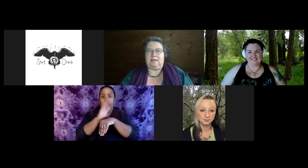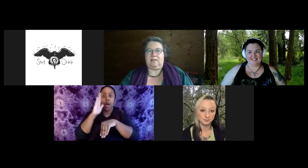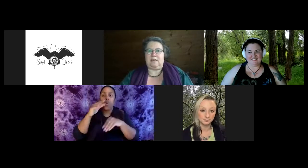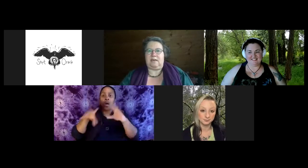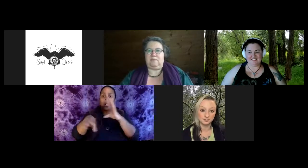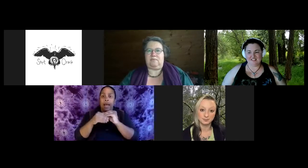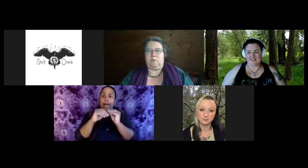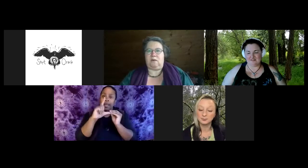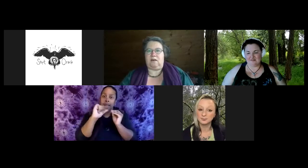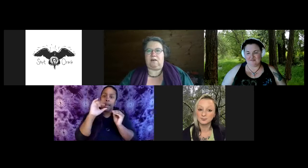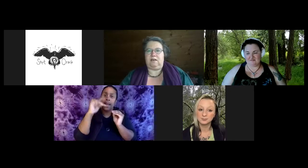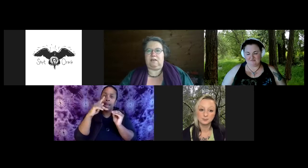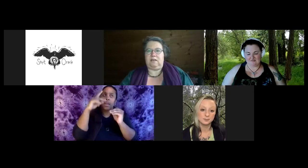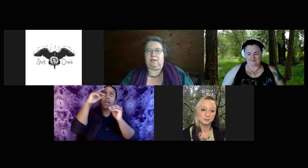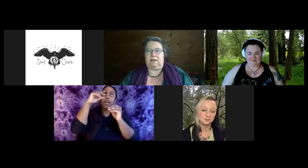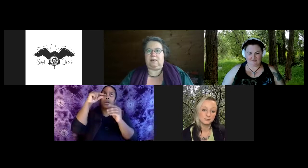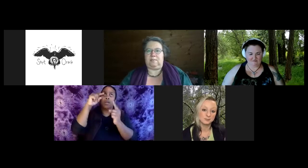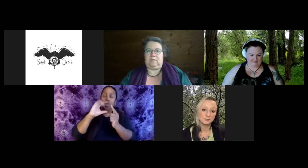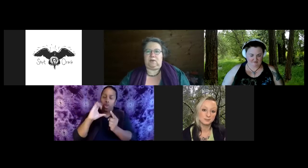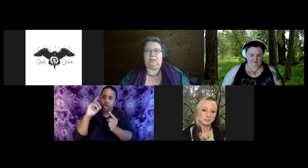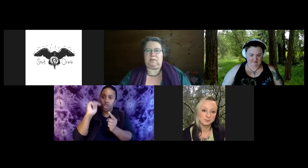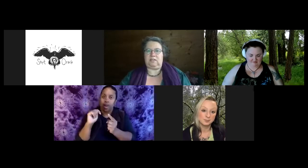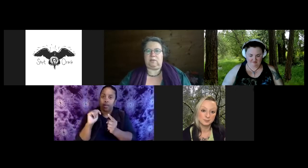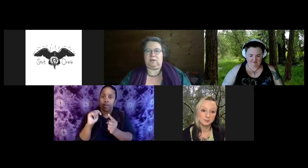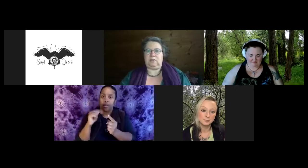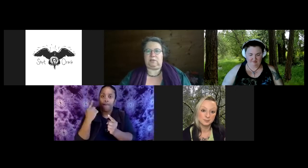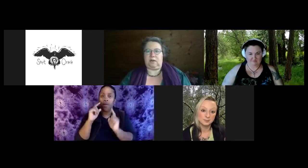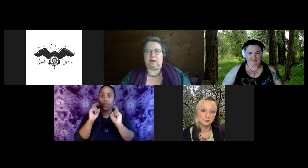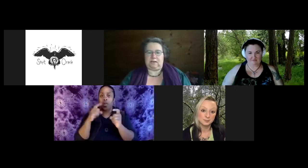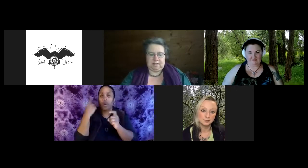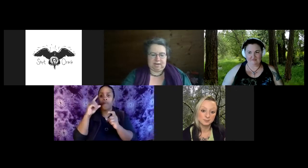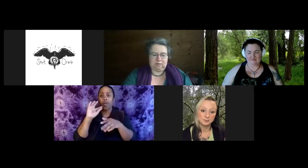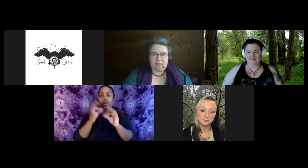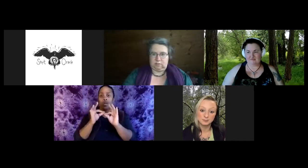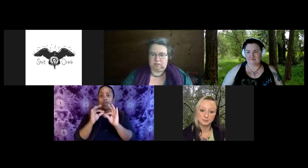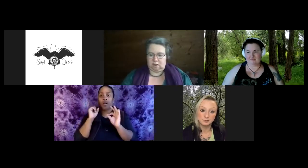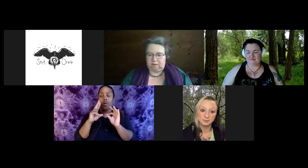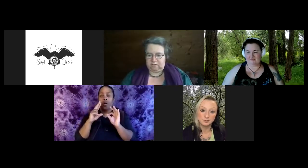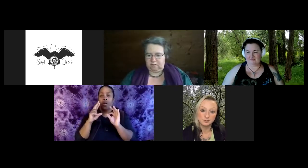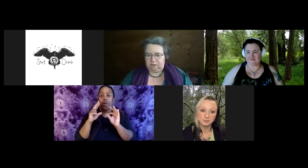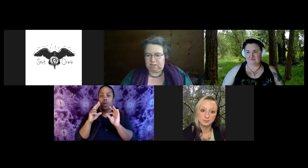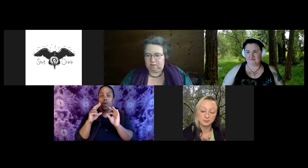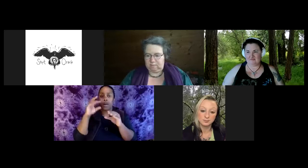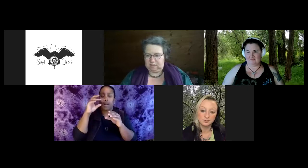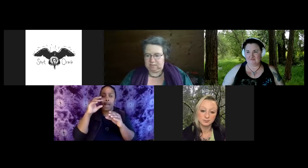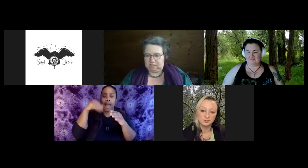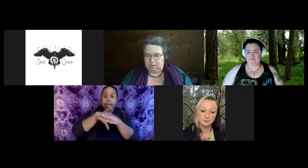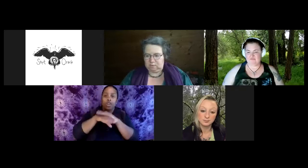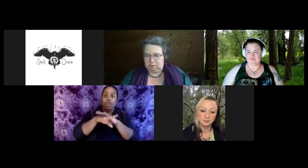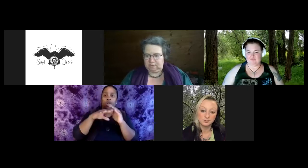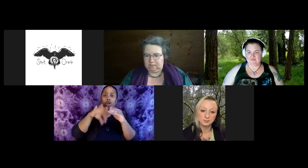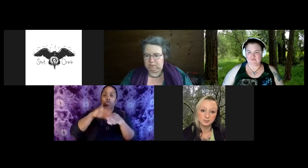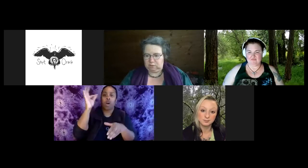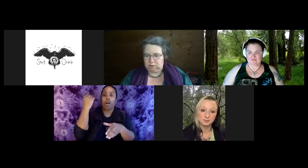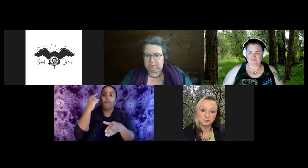chat for donating to our interpreters or getting entered into a drawing for a free 30-minute session